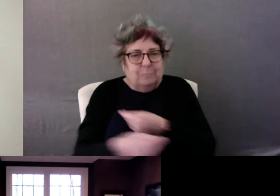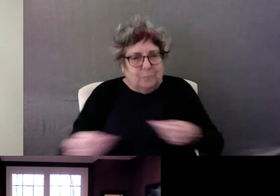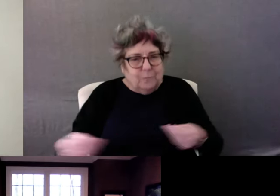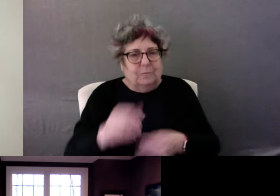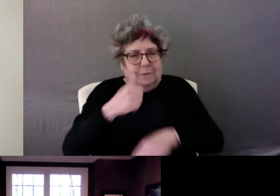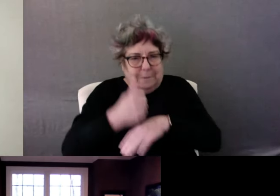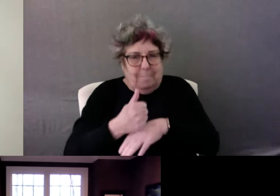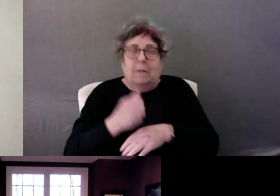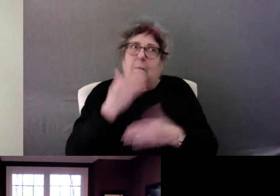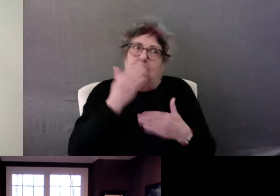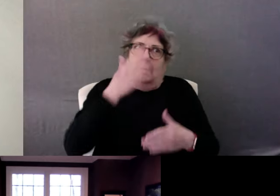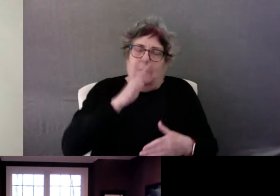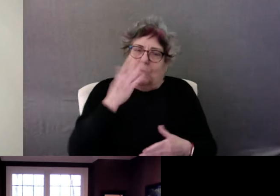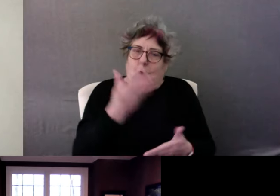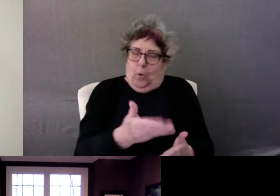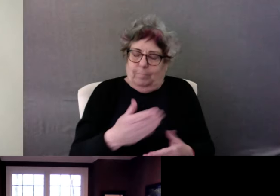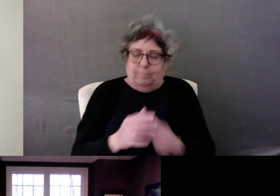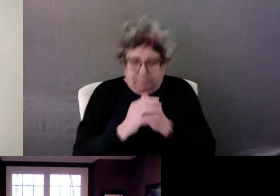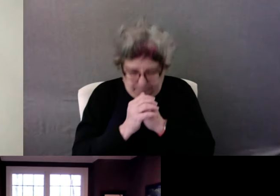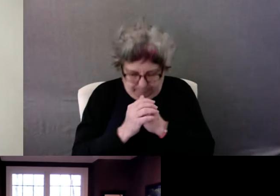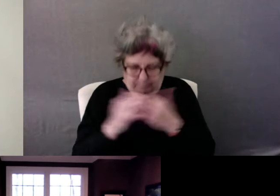for her. Let's bow.